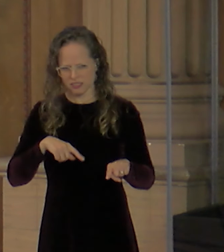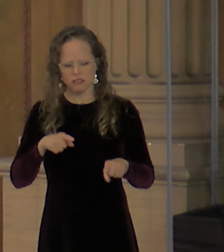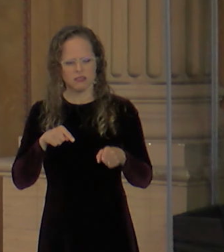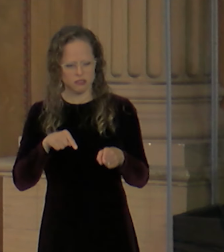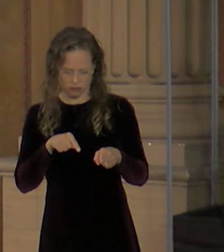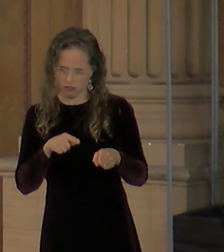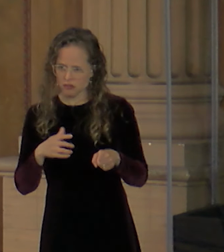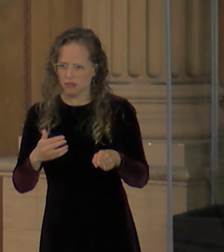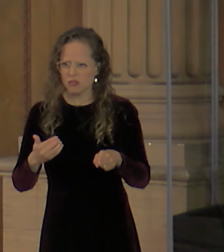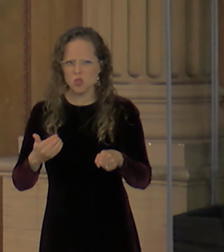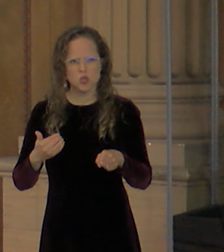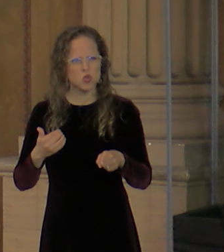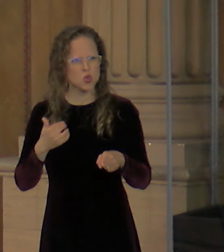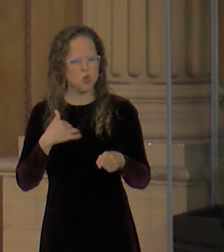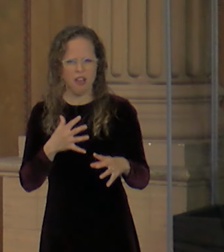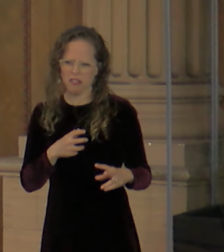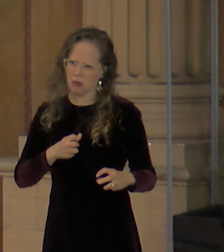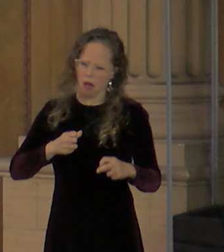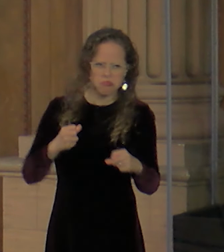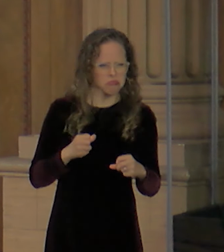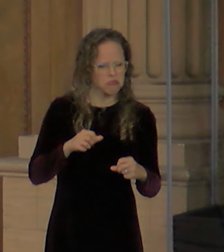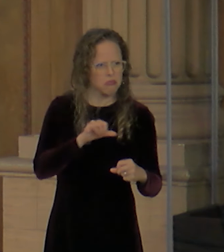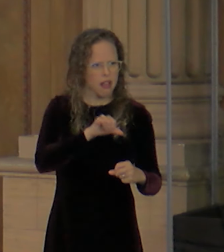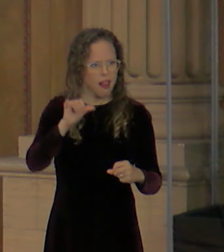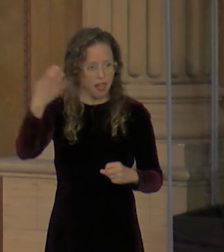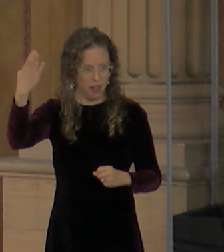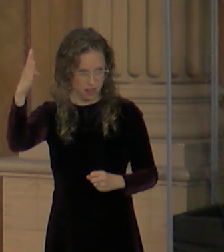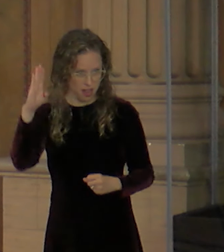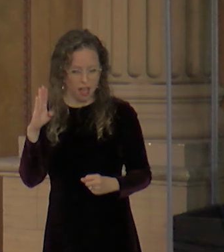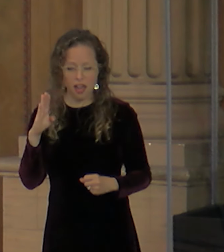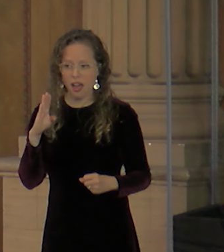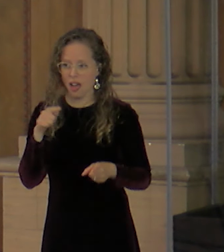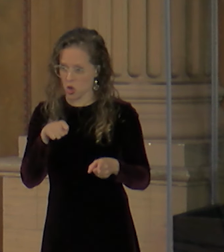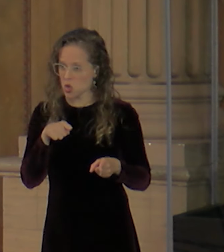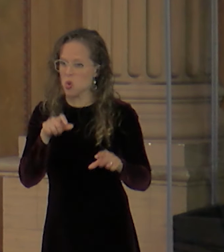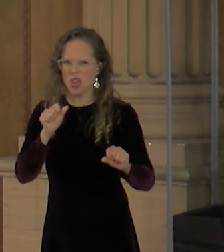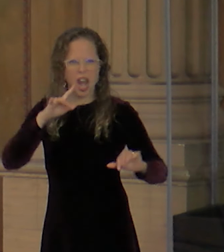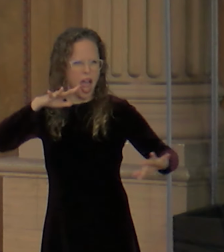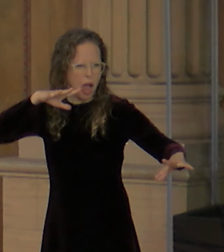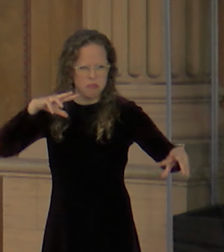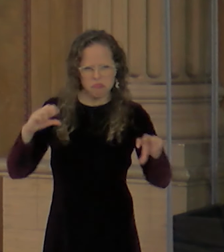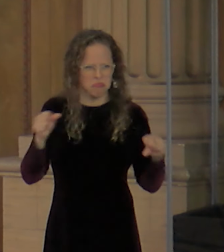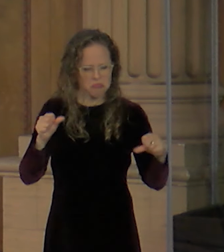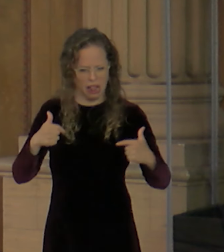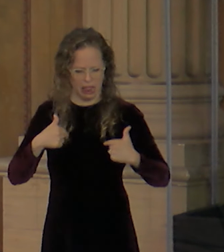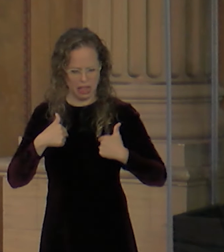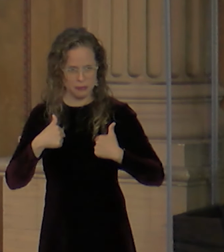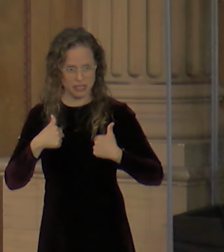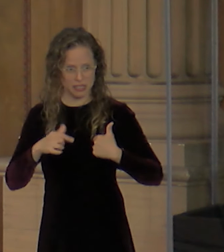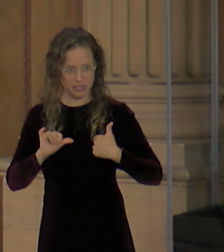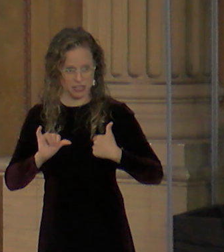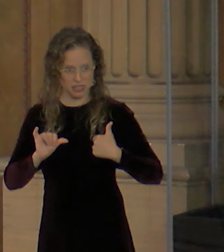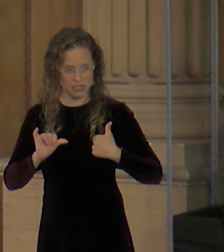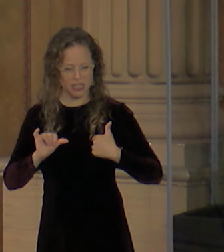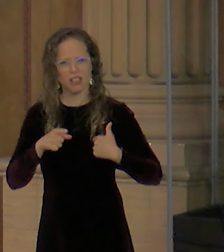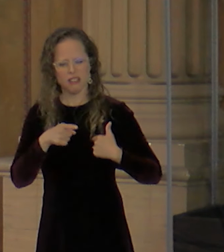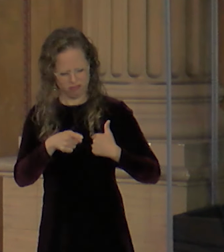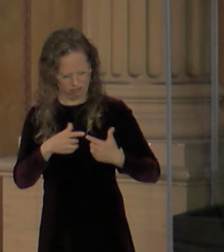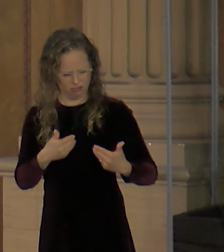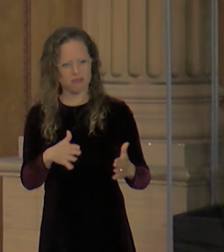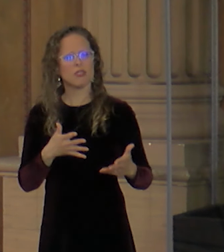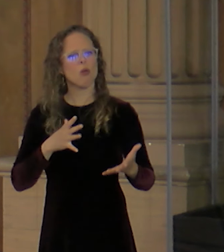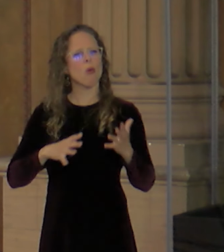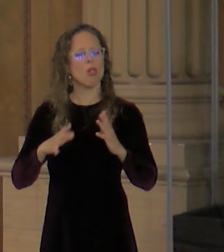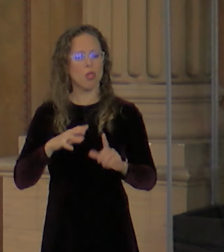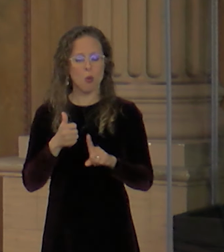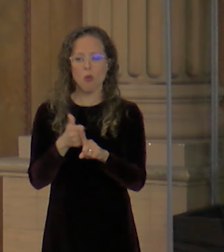an arm like God? And can you thunder with a voice like his? Adorn yourself with majesty and dignity. Clothe yourself with